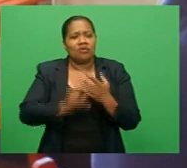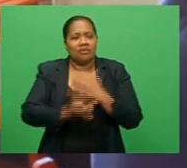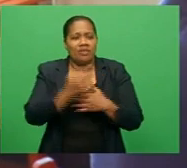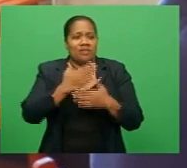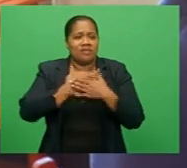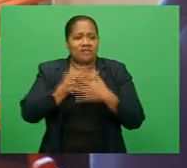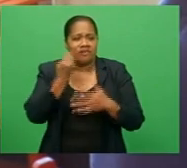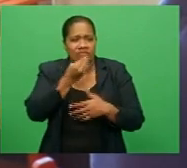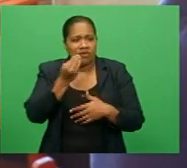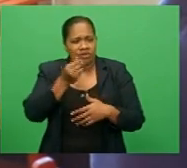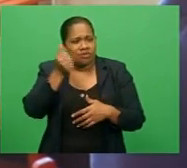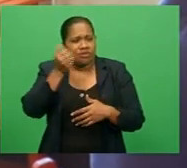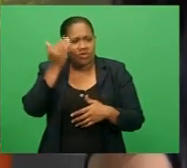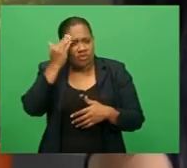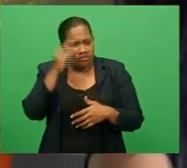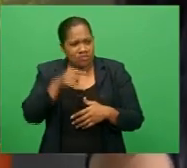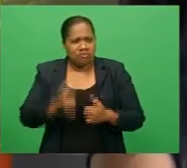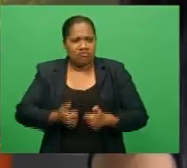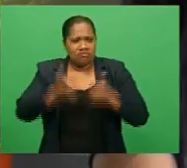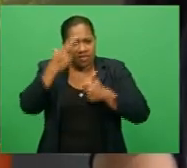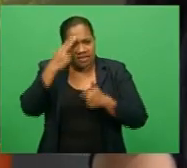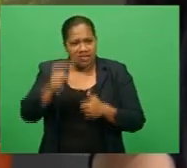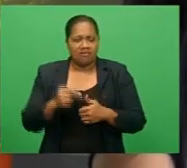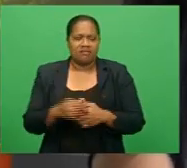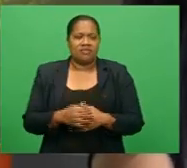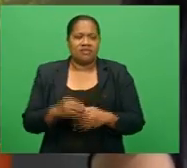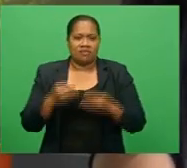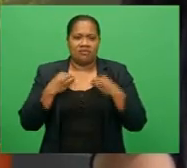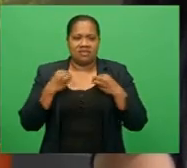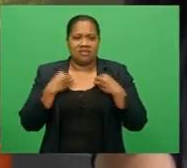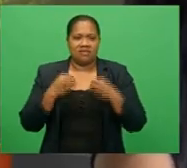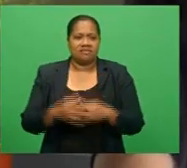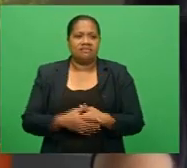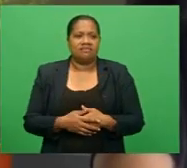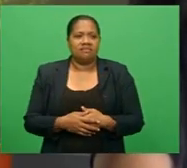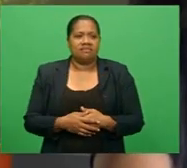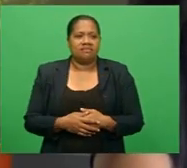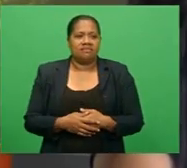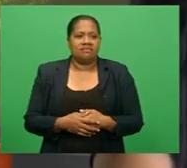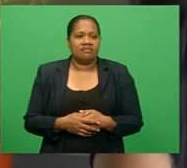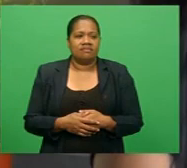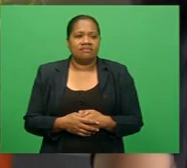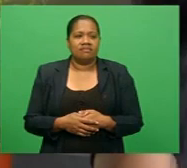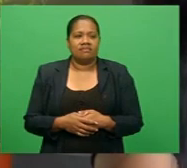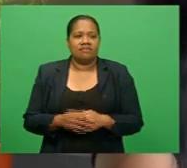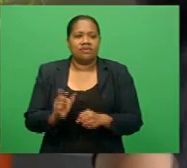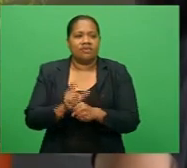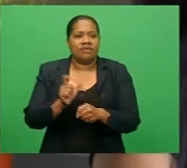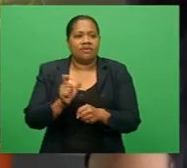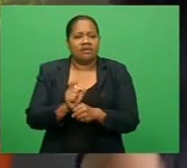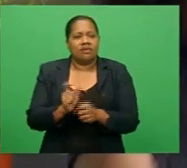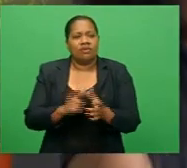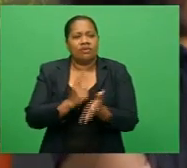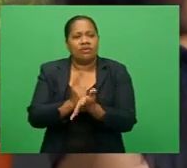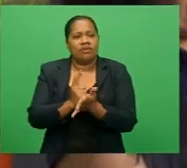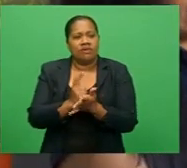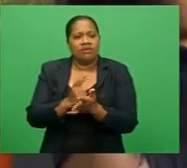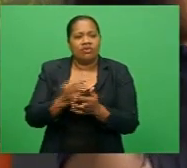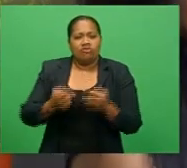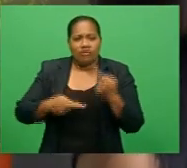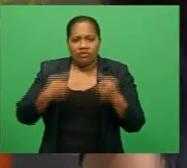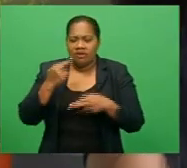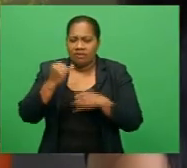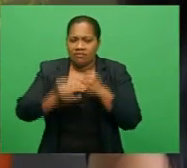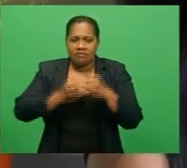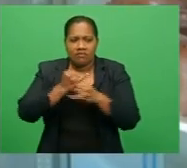a fitting name for her business. I've frequented a lot of restaurants internationally and locally. So whenever I